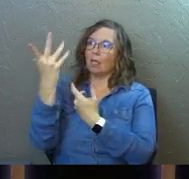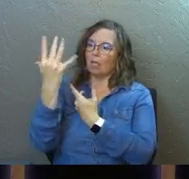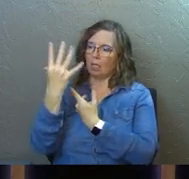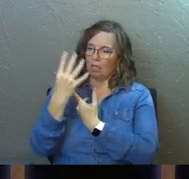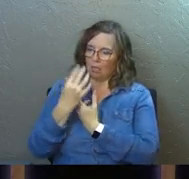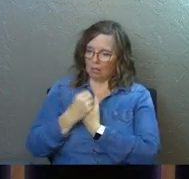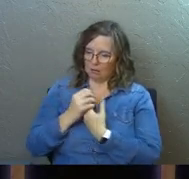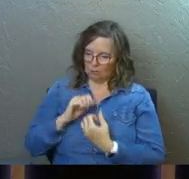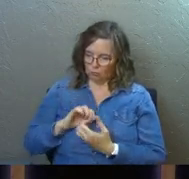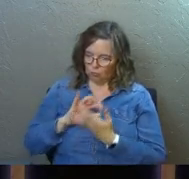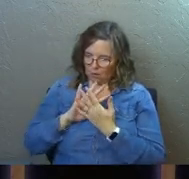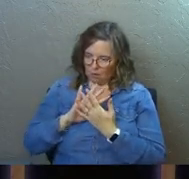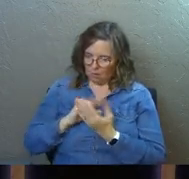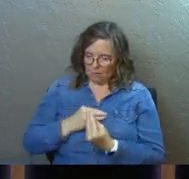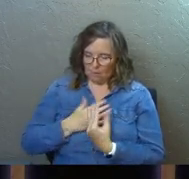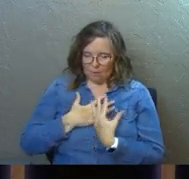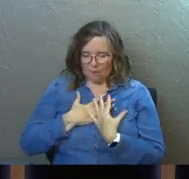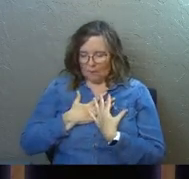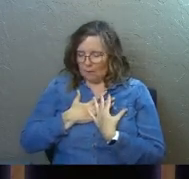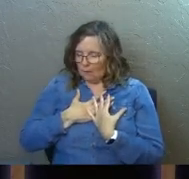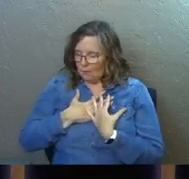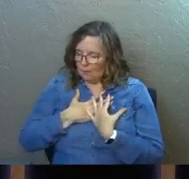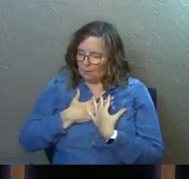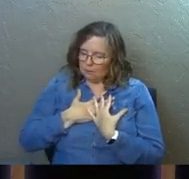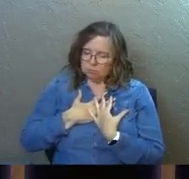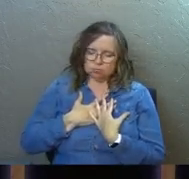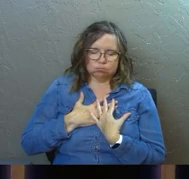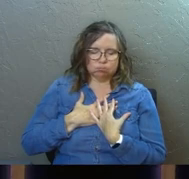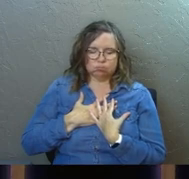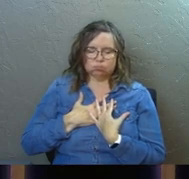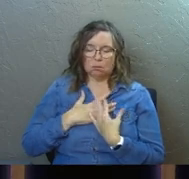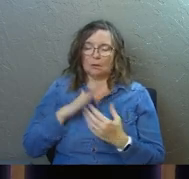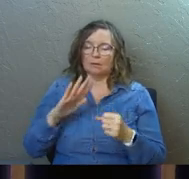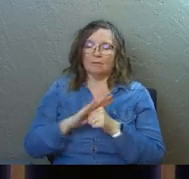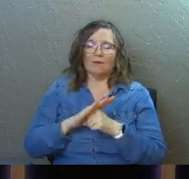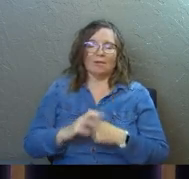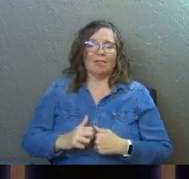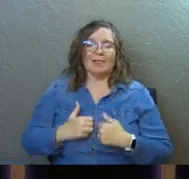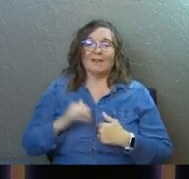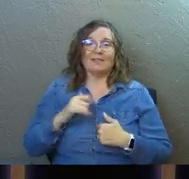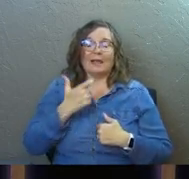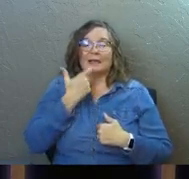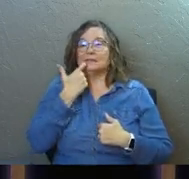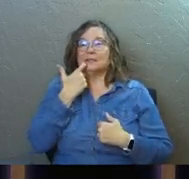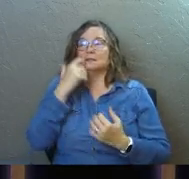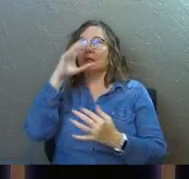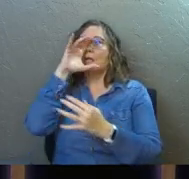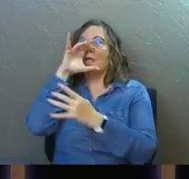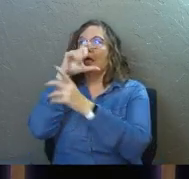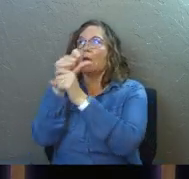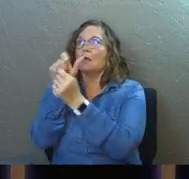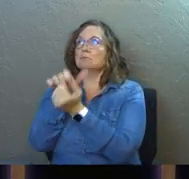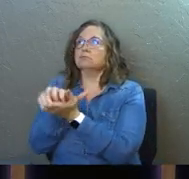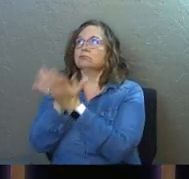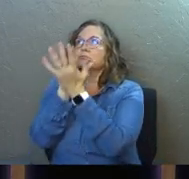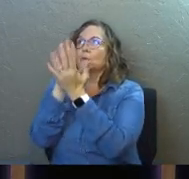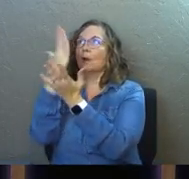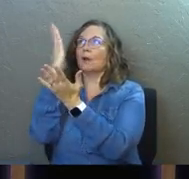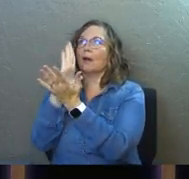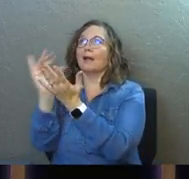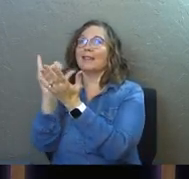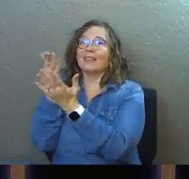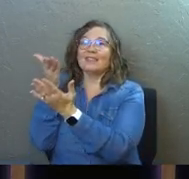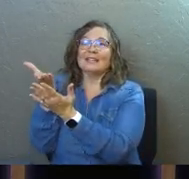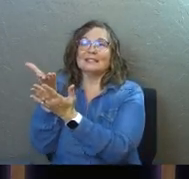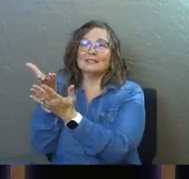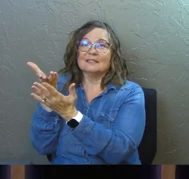His presence. And it is so good. It is my whole life. It's like he's addicted to the idea of being with God